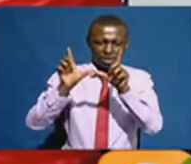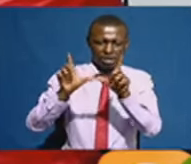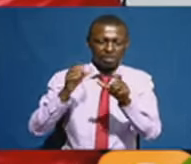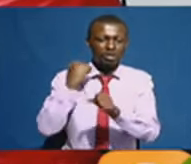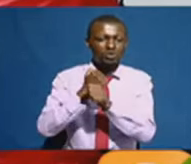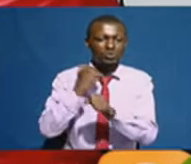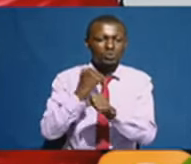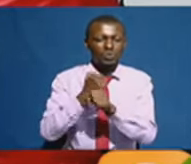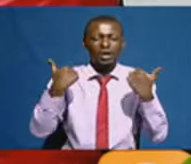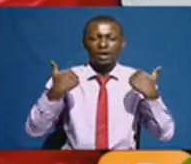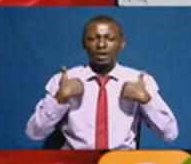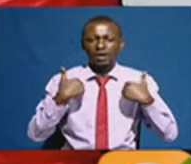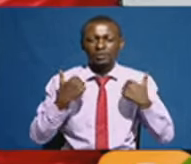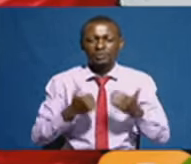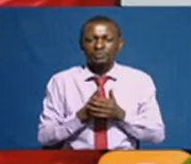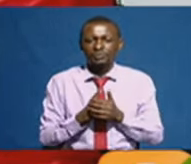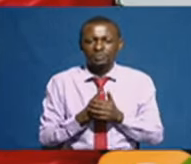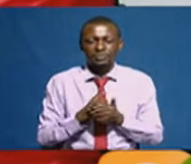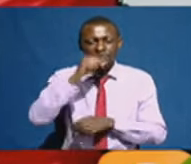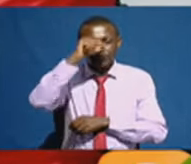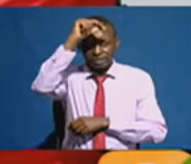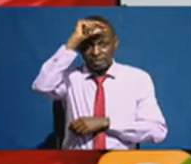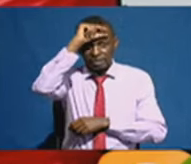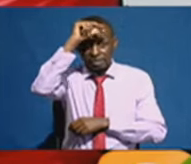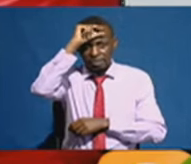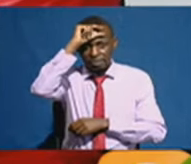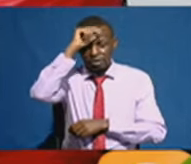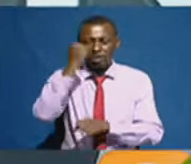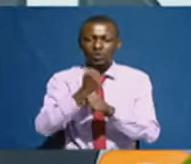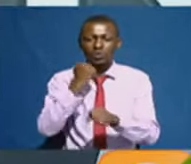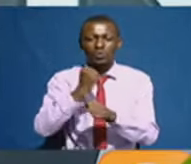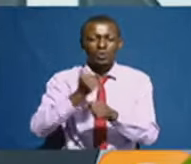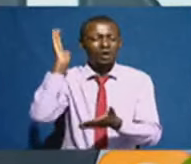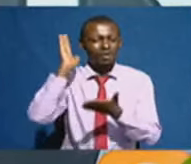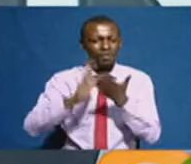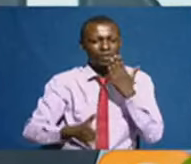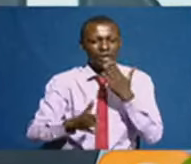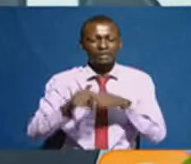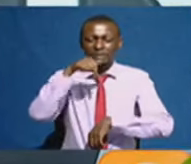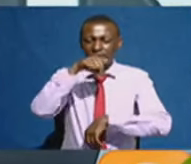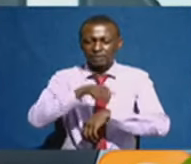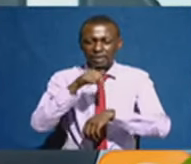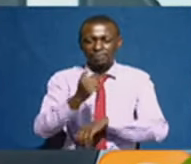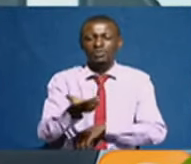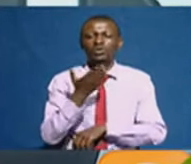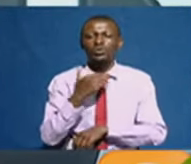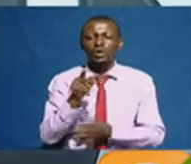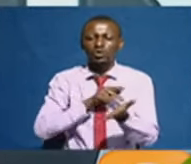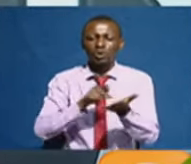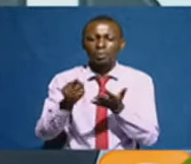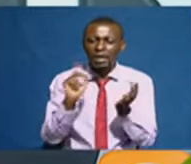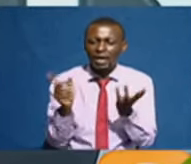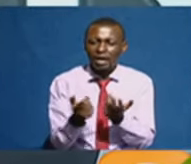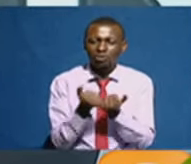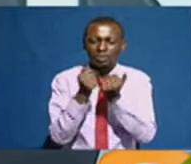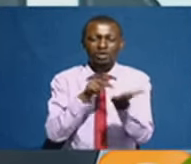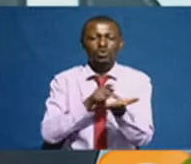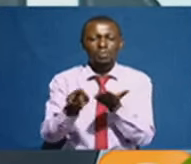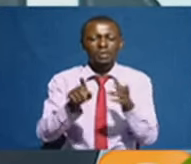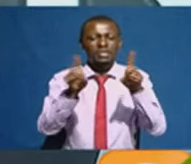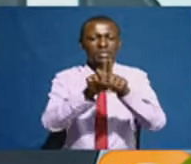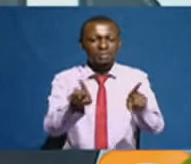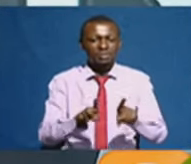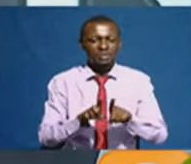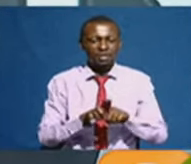were expedited. Yeah. So the government can be efficient when it wants to be. And what are we paying? And how much are we paying them? Yeah. Are we paying them the same rate as we